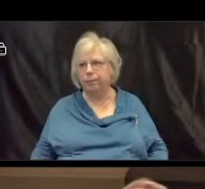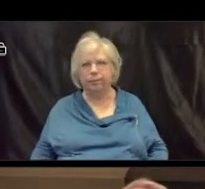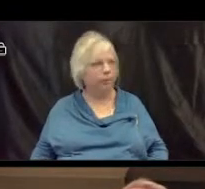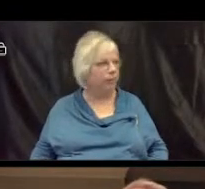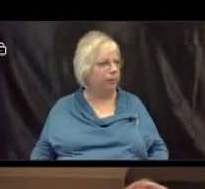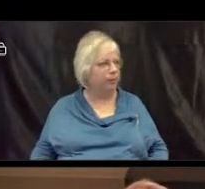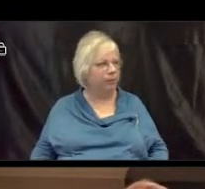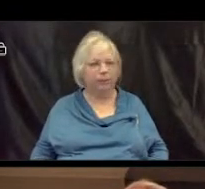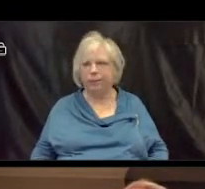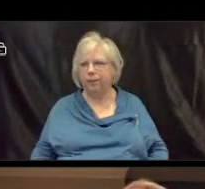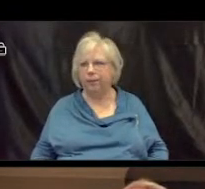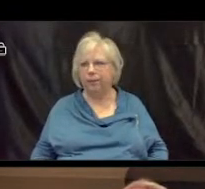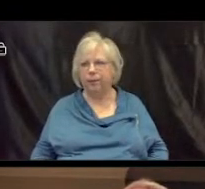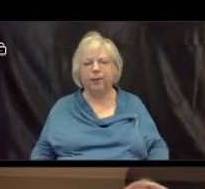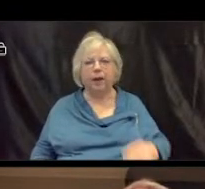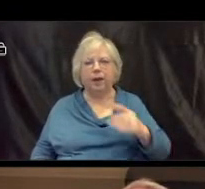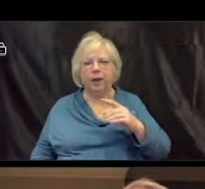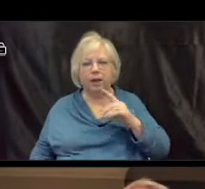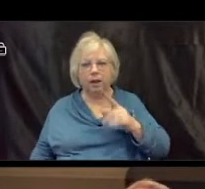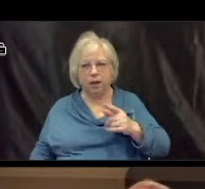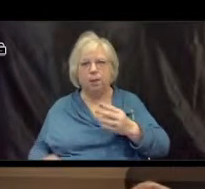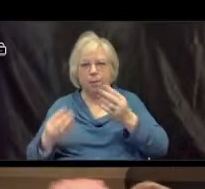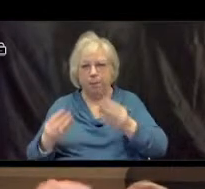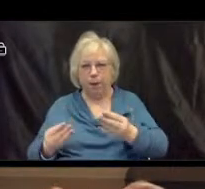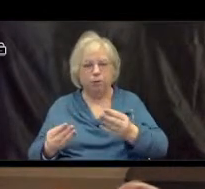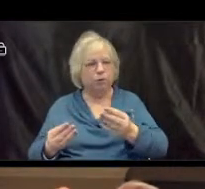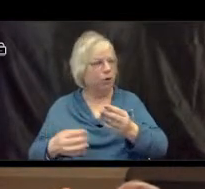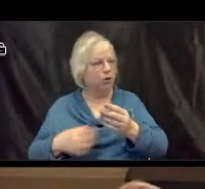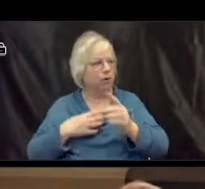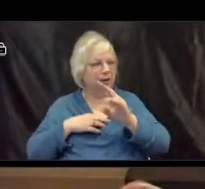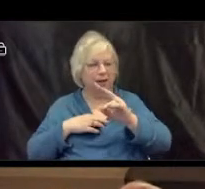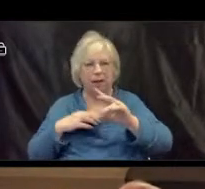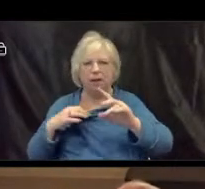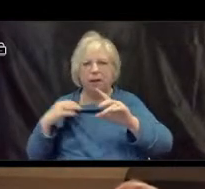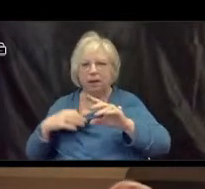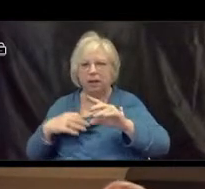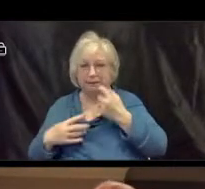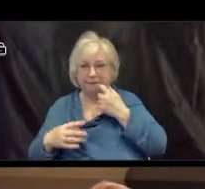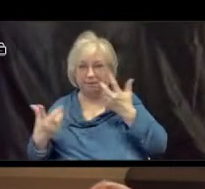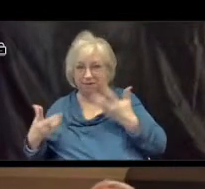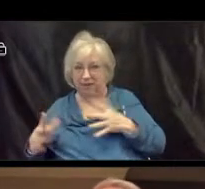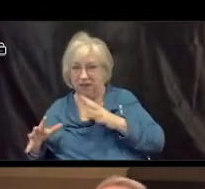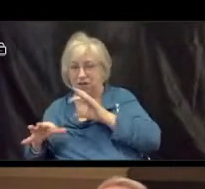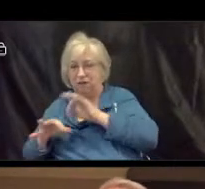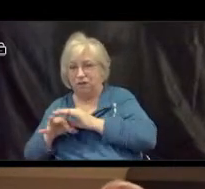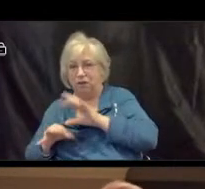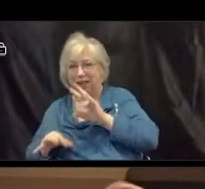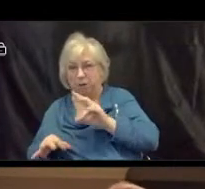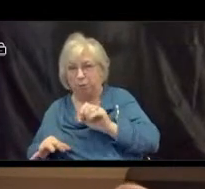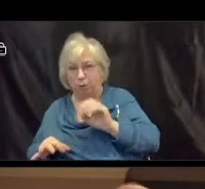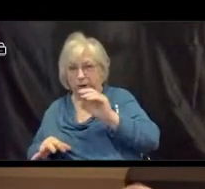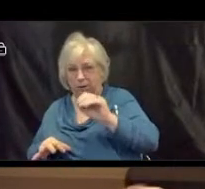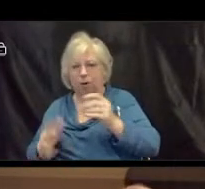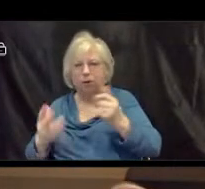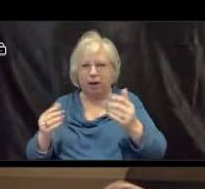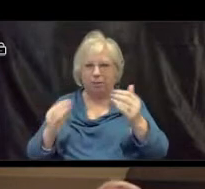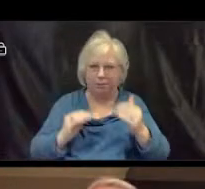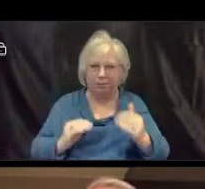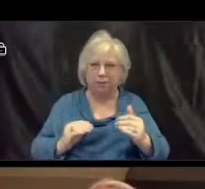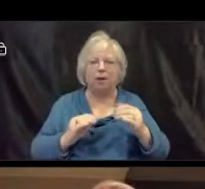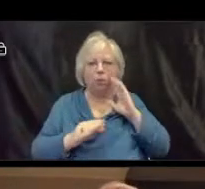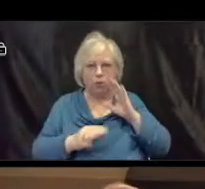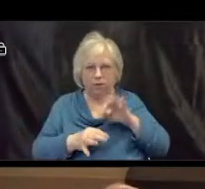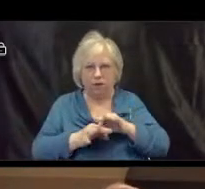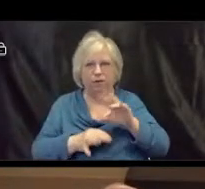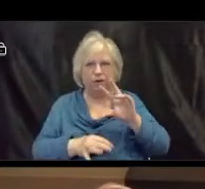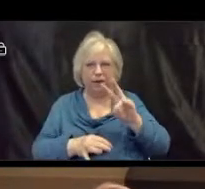one? 7.1? Okay, so now you'll do a separate vote on 7 then? Yes, we need a motion for 7. Yes. Yes, sir.